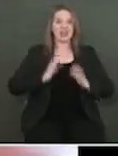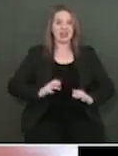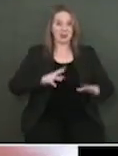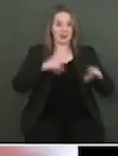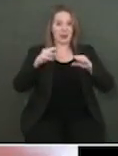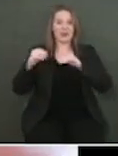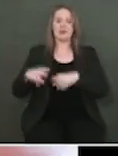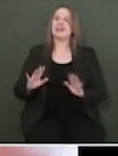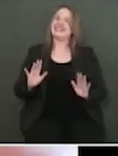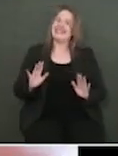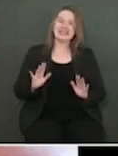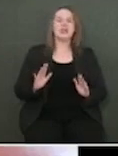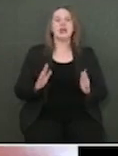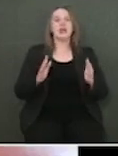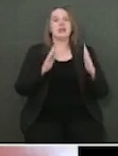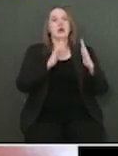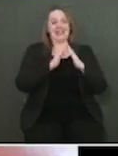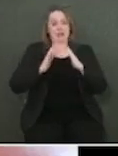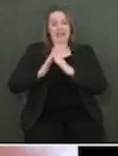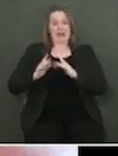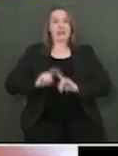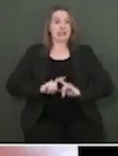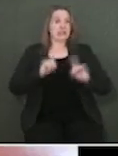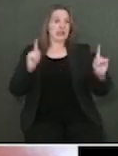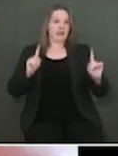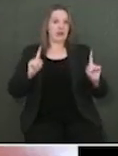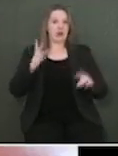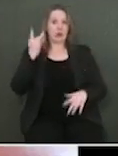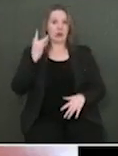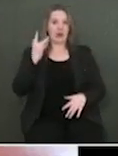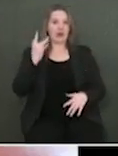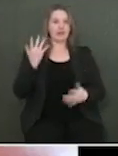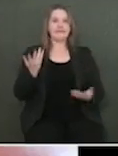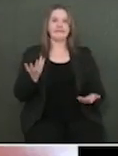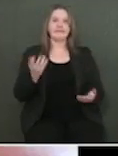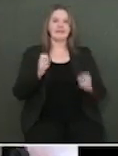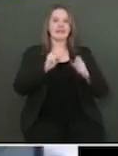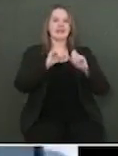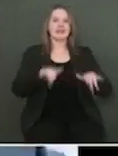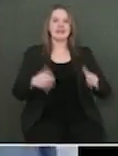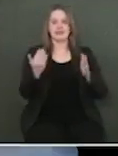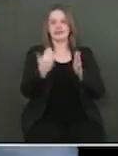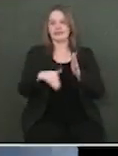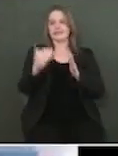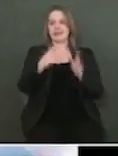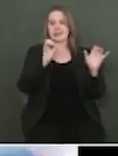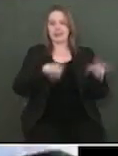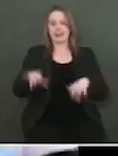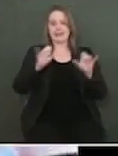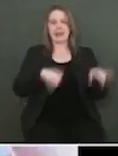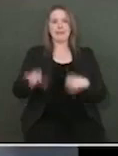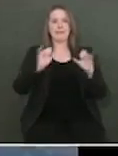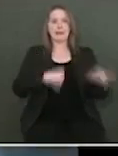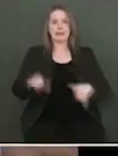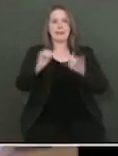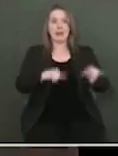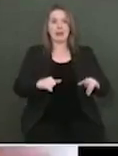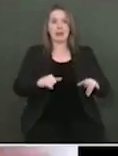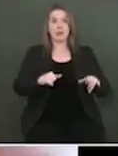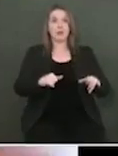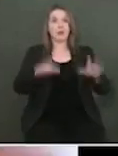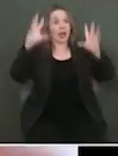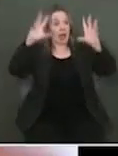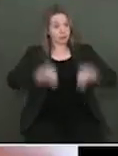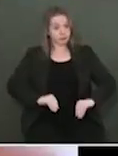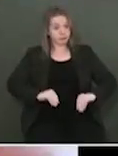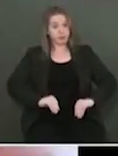downtown's different because, you know, it's a highly redundant system where you can't just take it down and get it all back